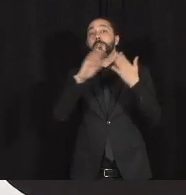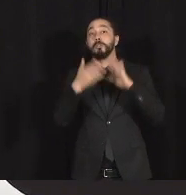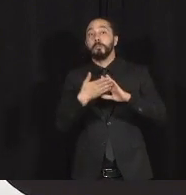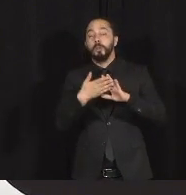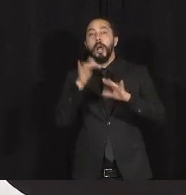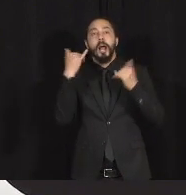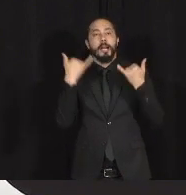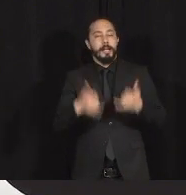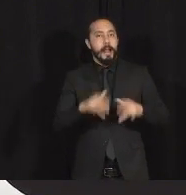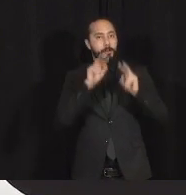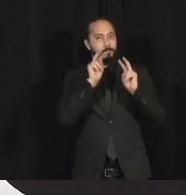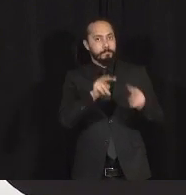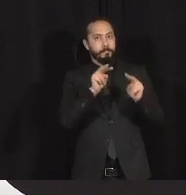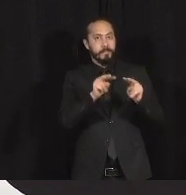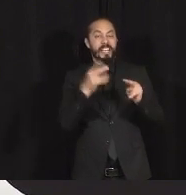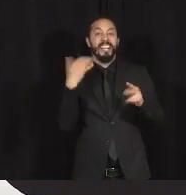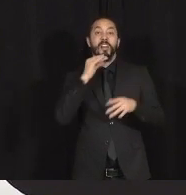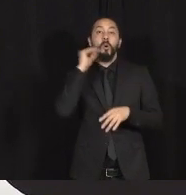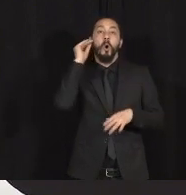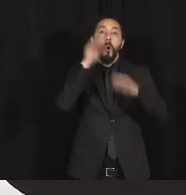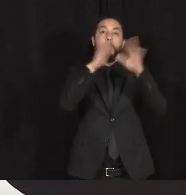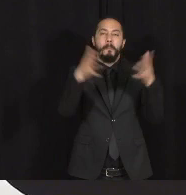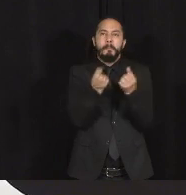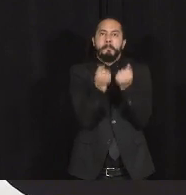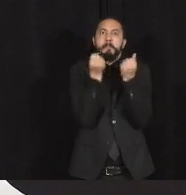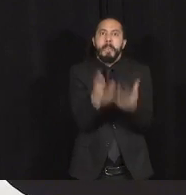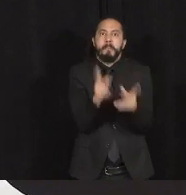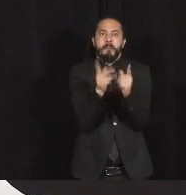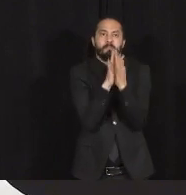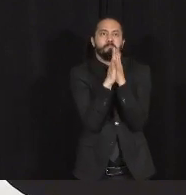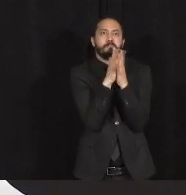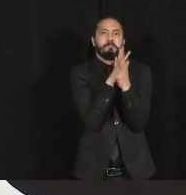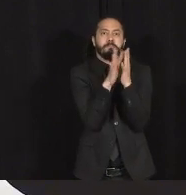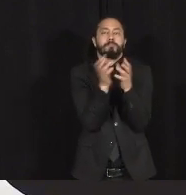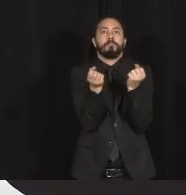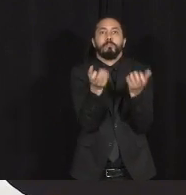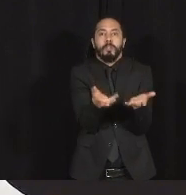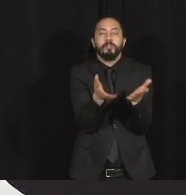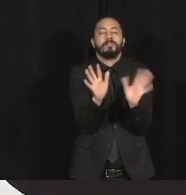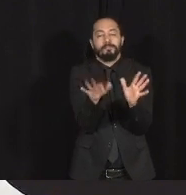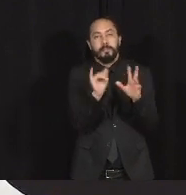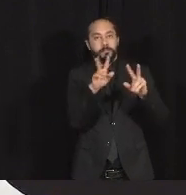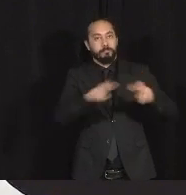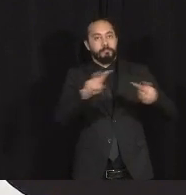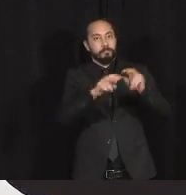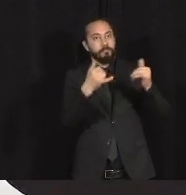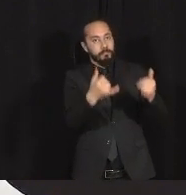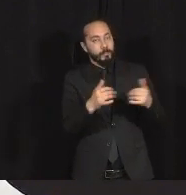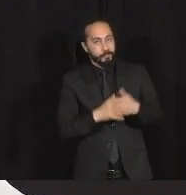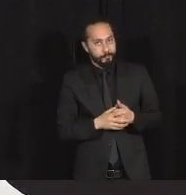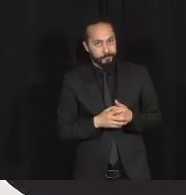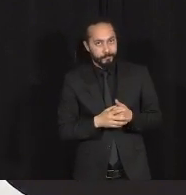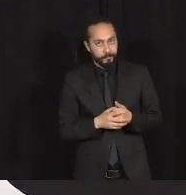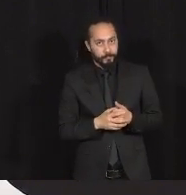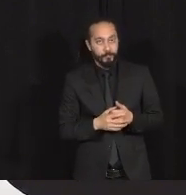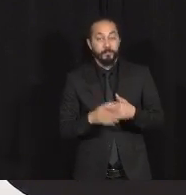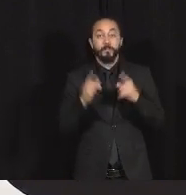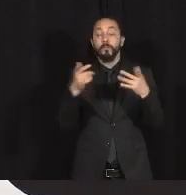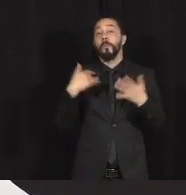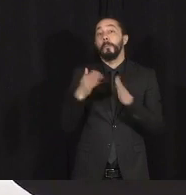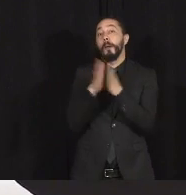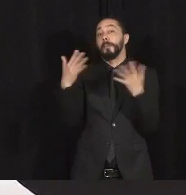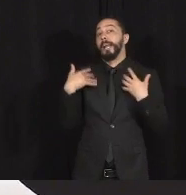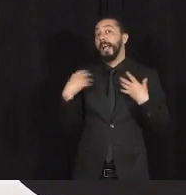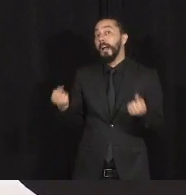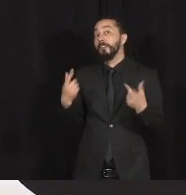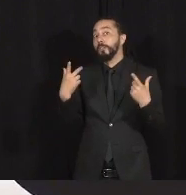I welcome the approach that some public health units have taken in working with First Nations to reduce